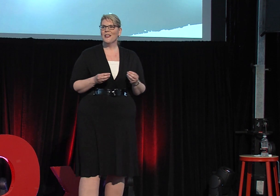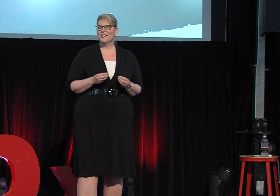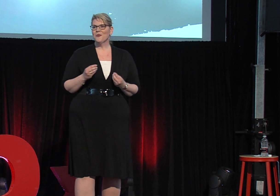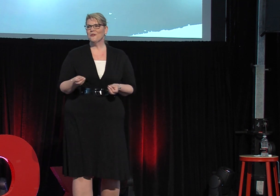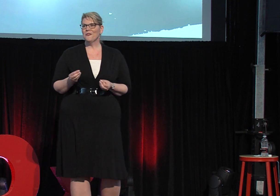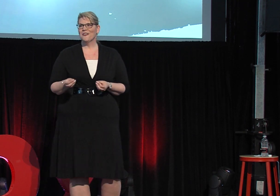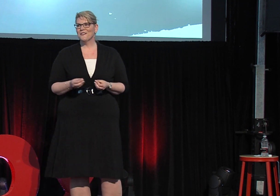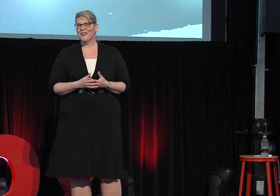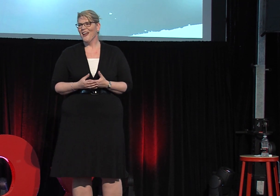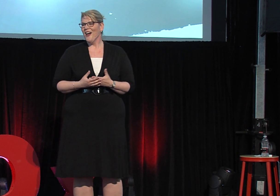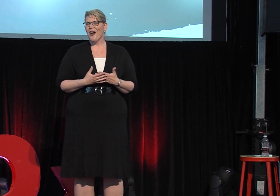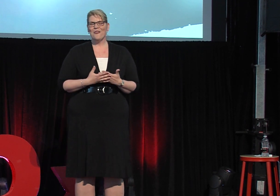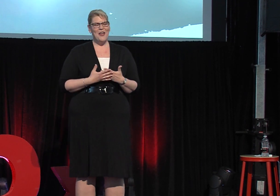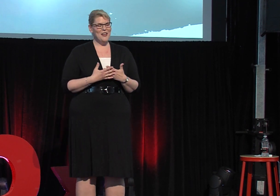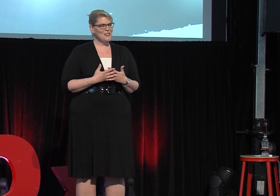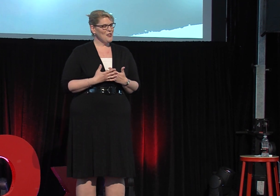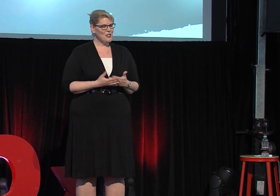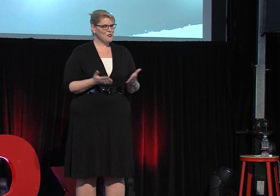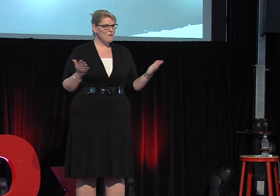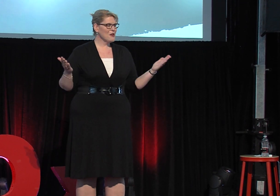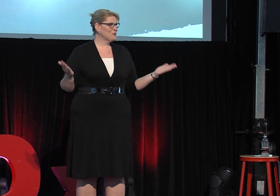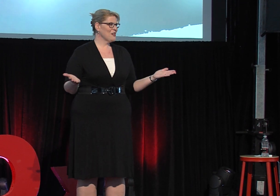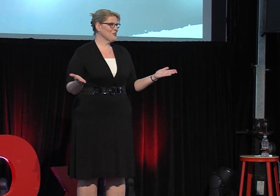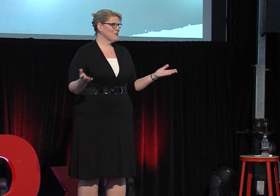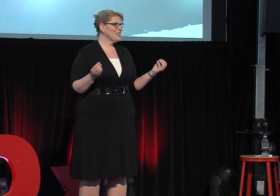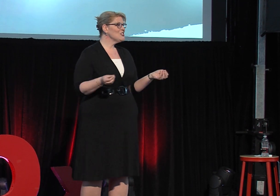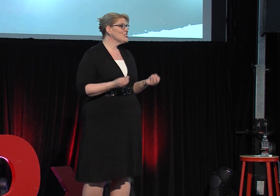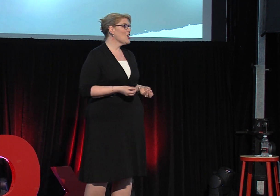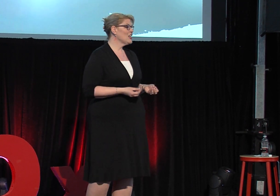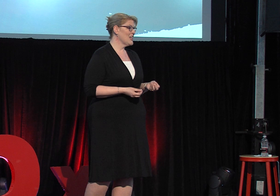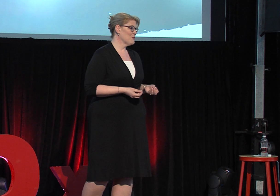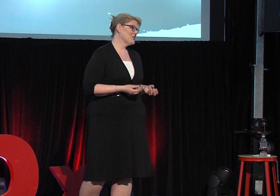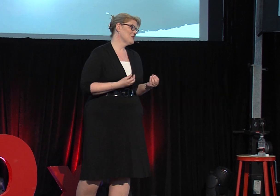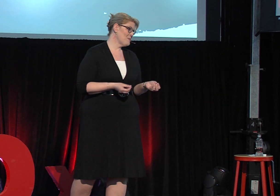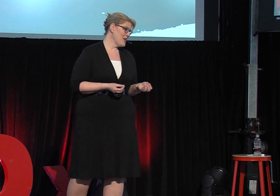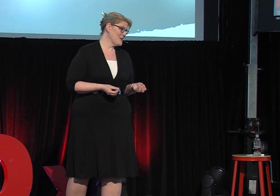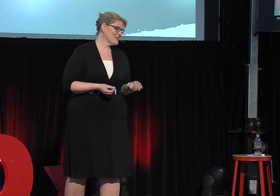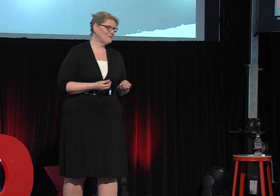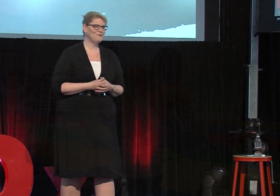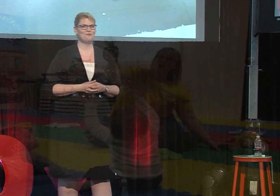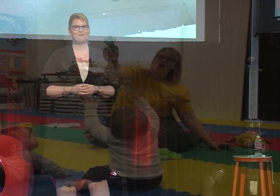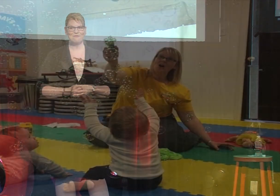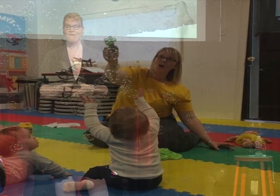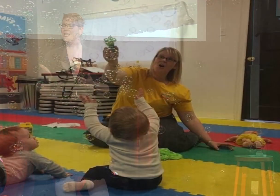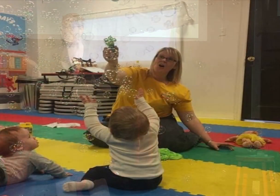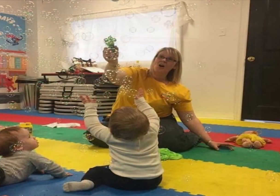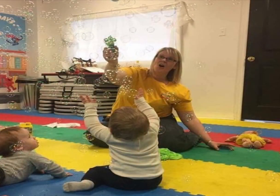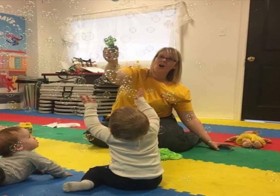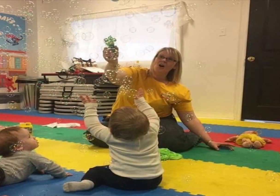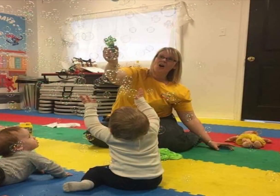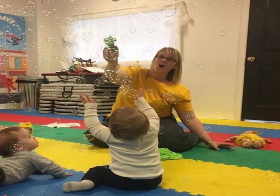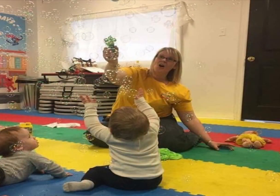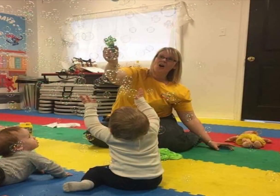Over the last number of years, I've had an extreme amount of pleasure teaching sign language to babies,